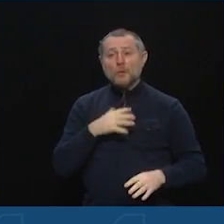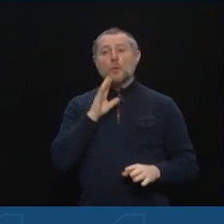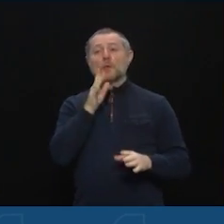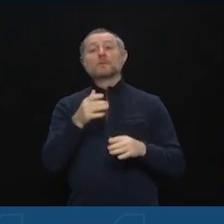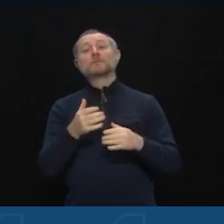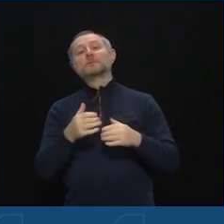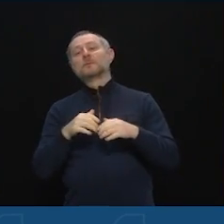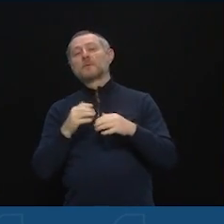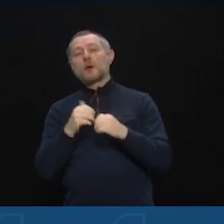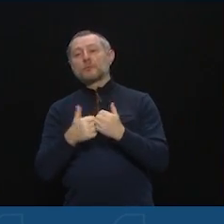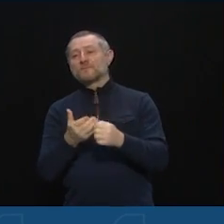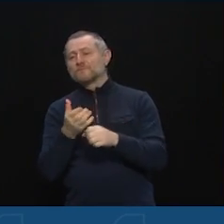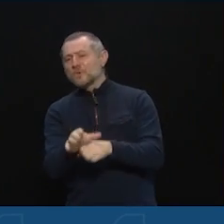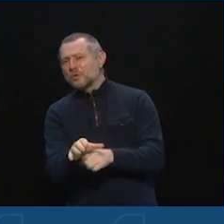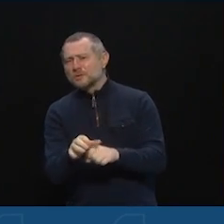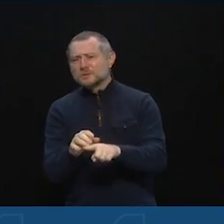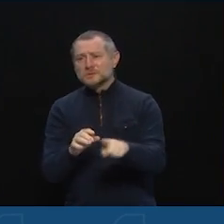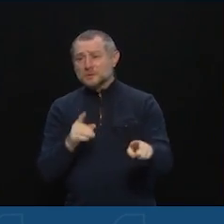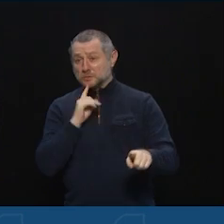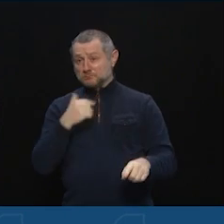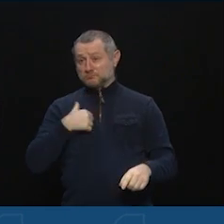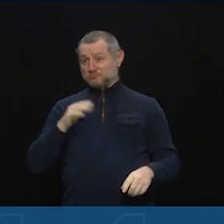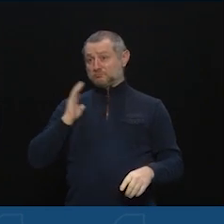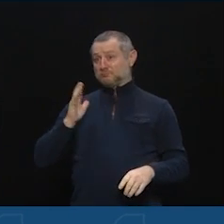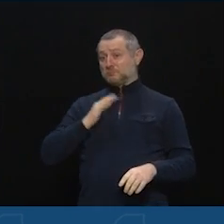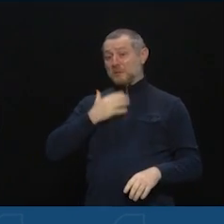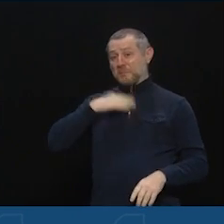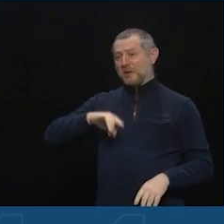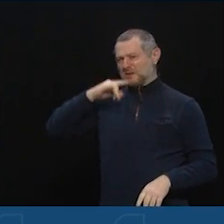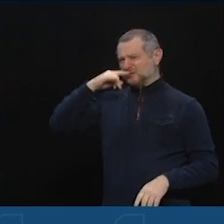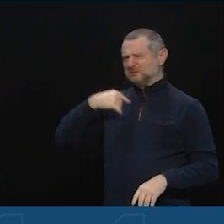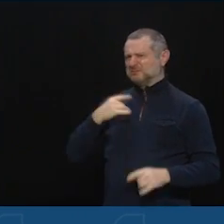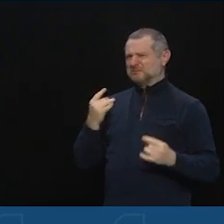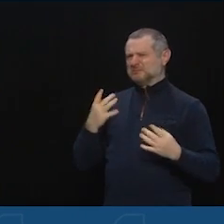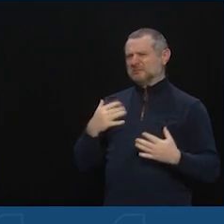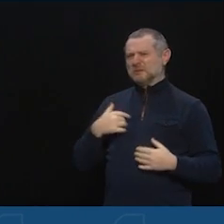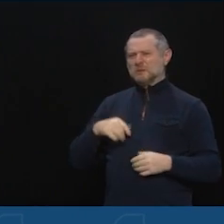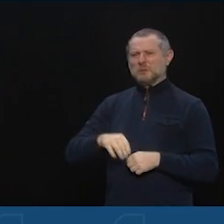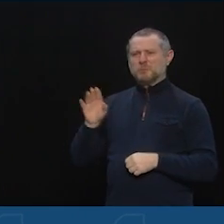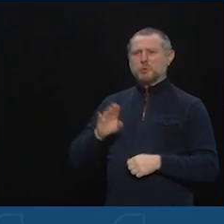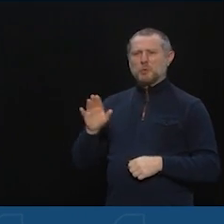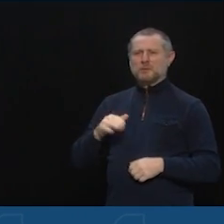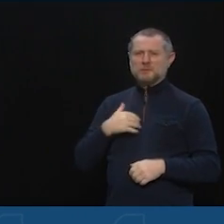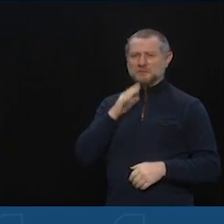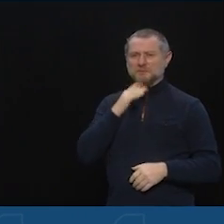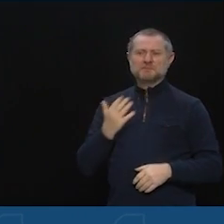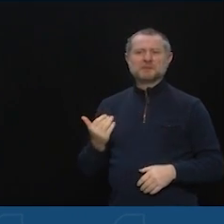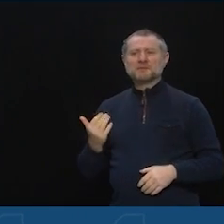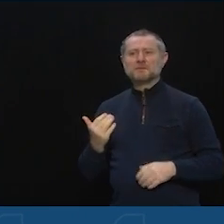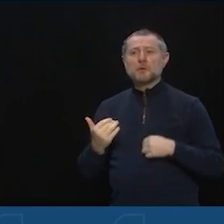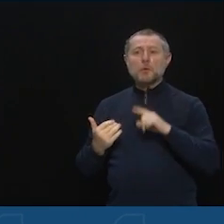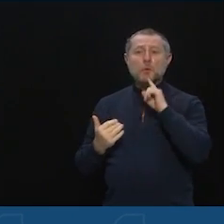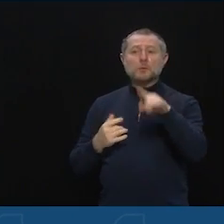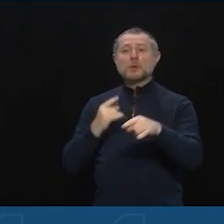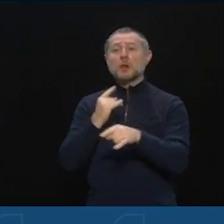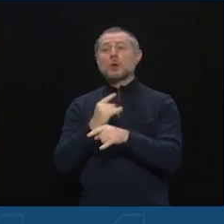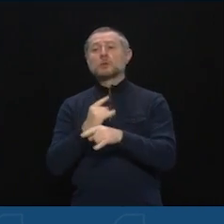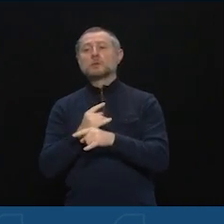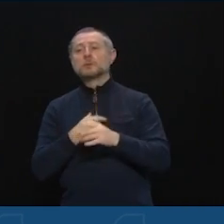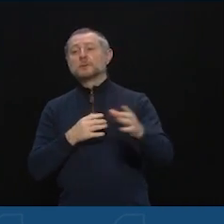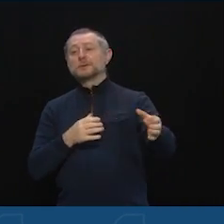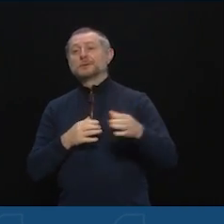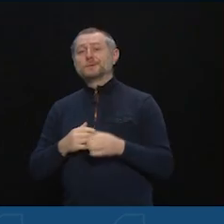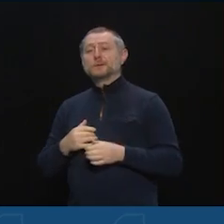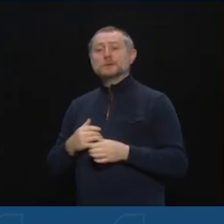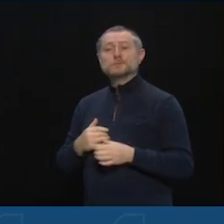a former bad kid, I could see a lot of kids in Brooklyn calling at 15 years old and, ordering a couple of cocktails in with their pizza. And the